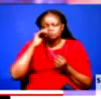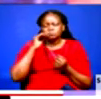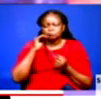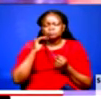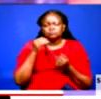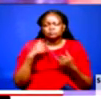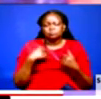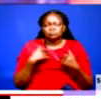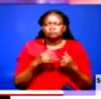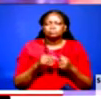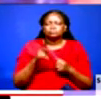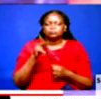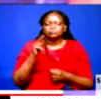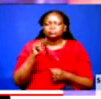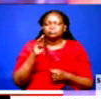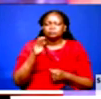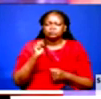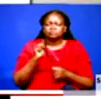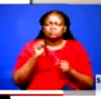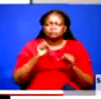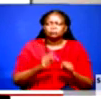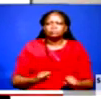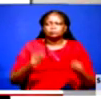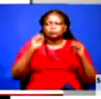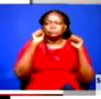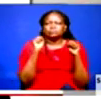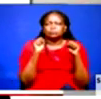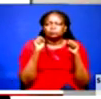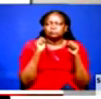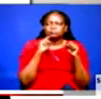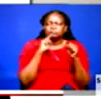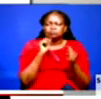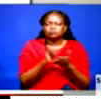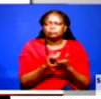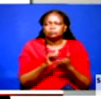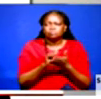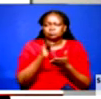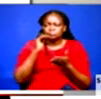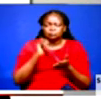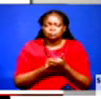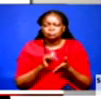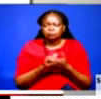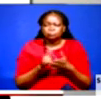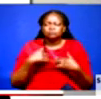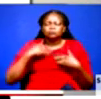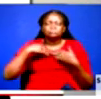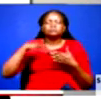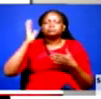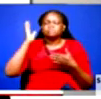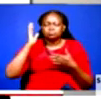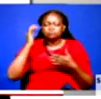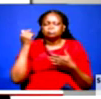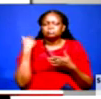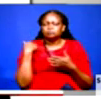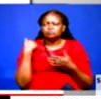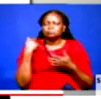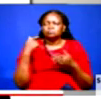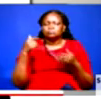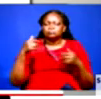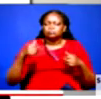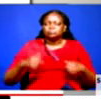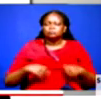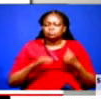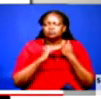Bureau of Statistics Managing Director McDonald Obudo said the counties that recorded the high number of teen pregnancies are Samburu